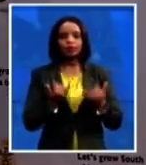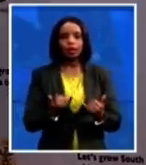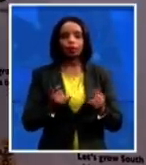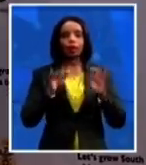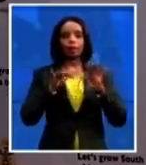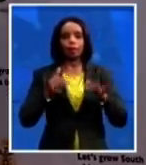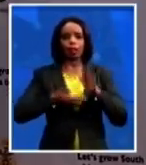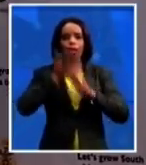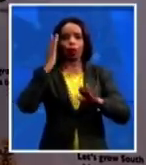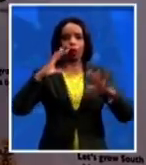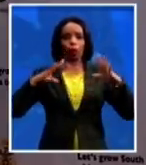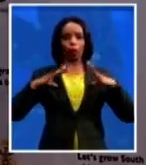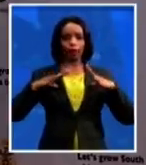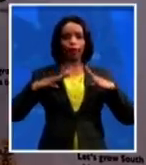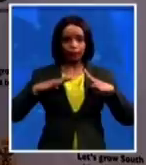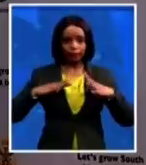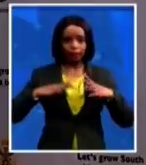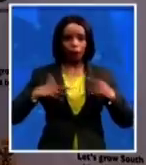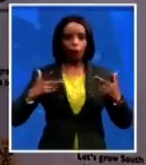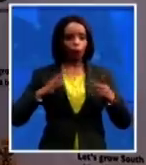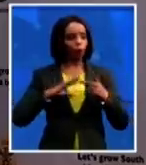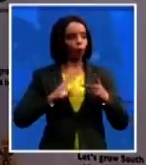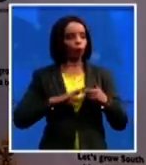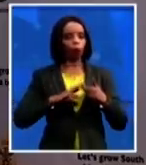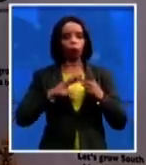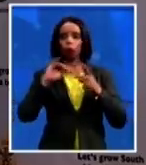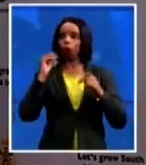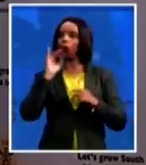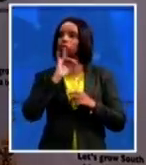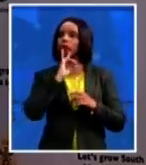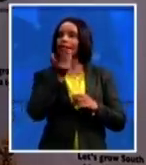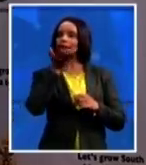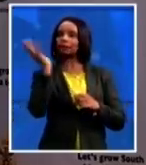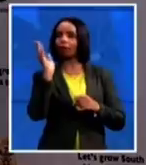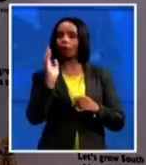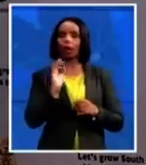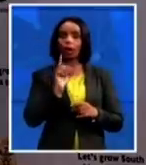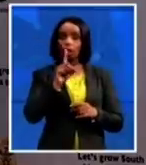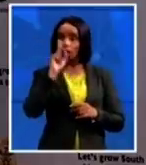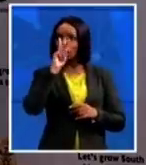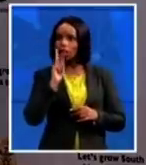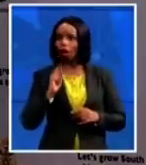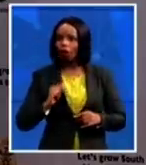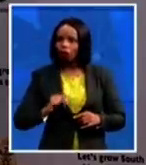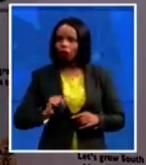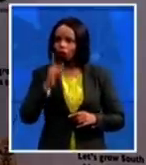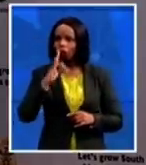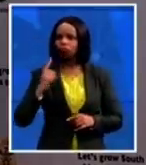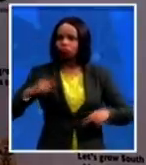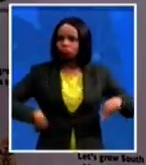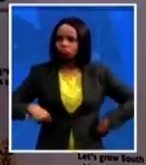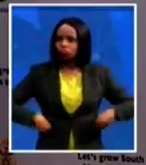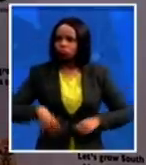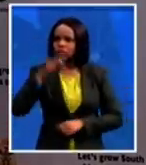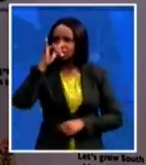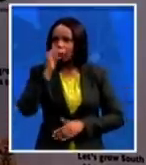leisure moments. Report any suspicious criminal activity immediately to the police on 10111 or alert the